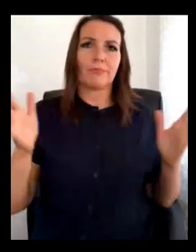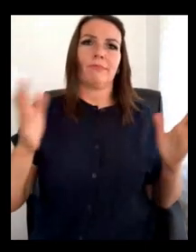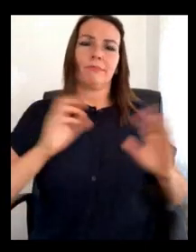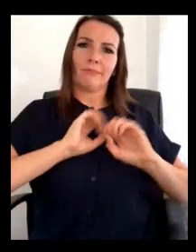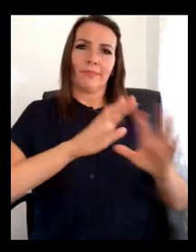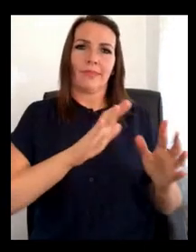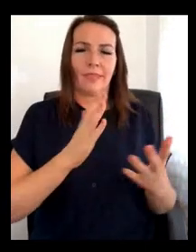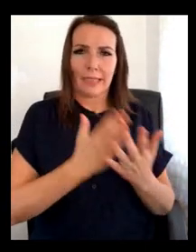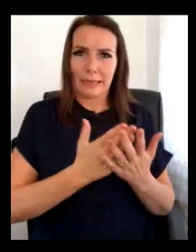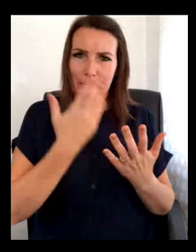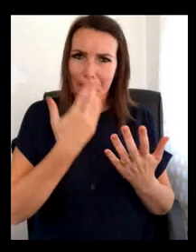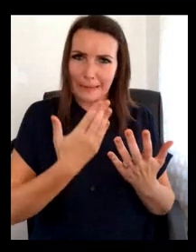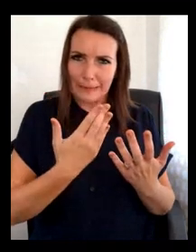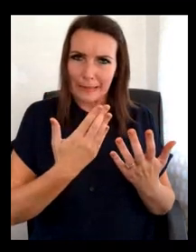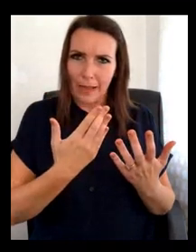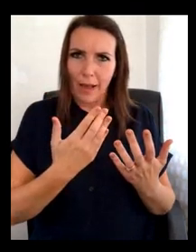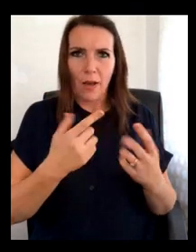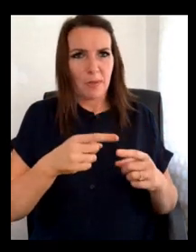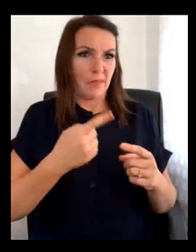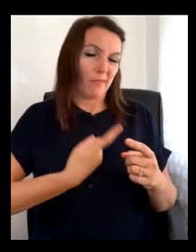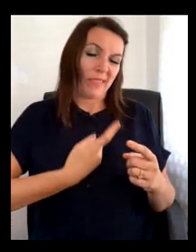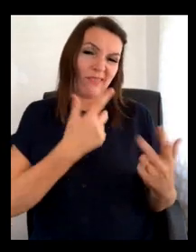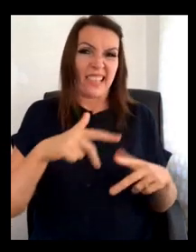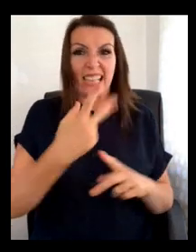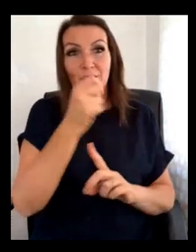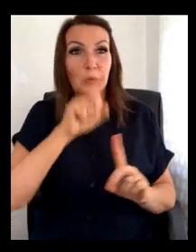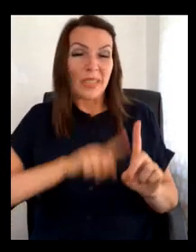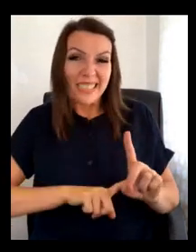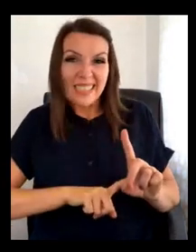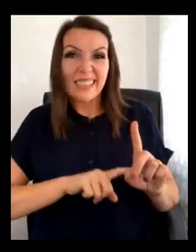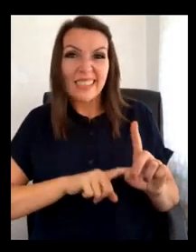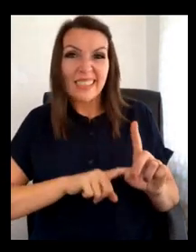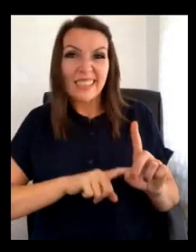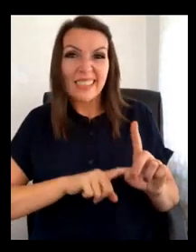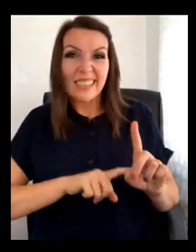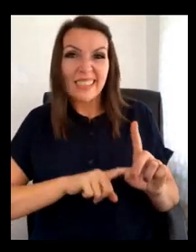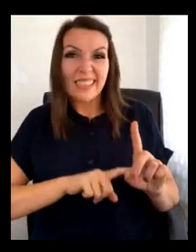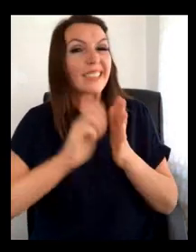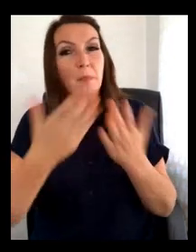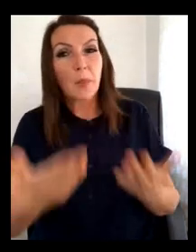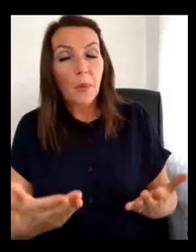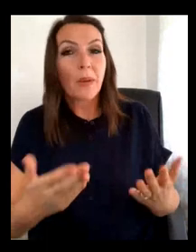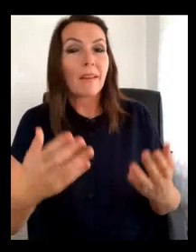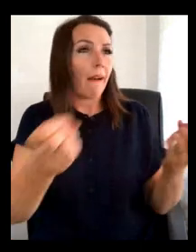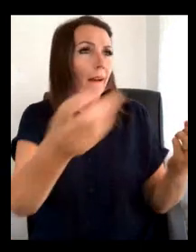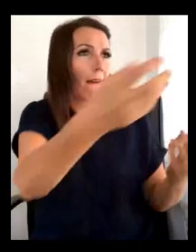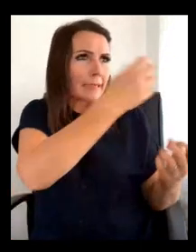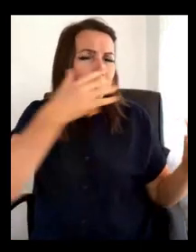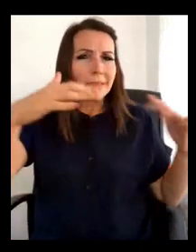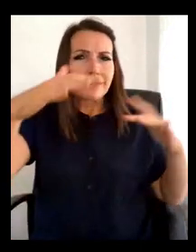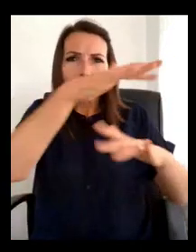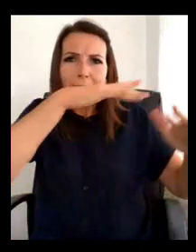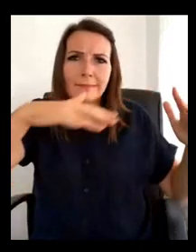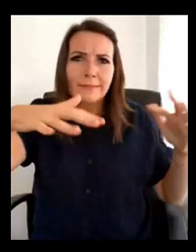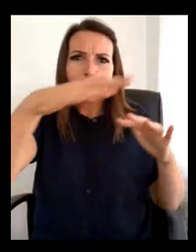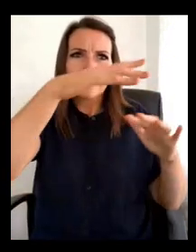oh, I danced for, you know, 20 years, or oh, I'm working on a book or what have you. And they, yeah, like there's just so